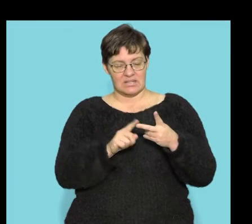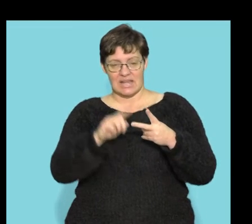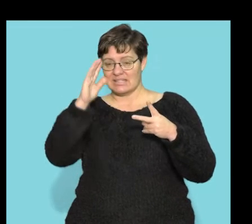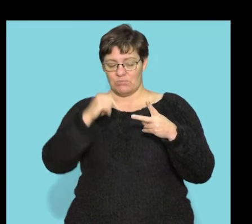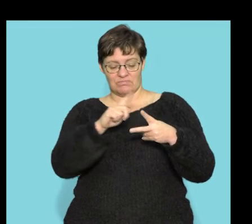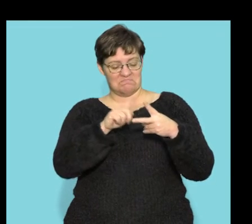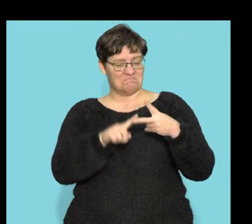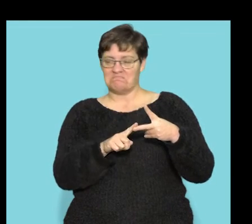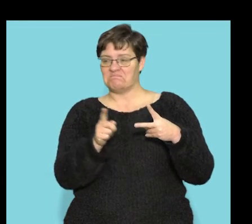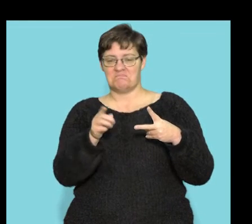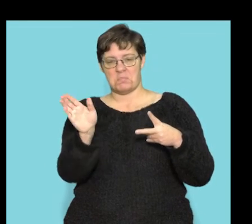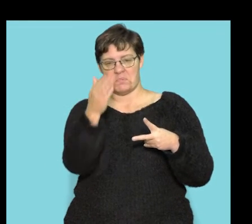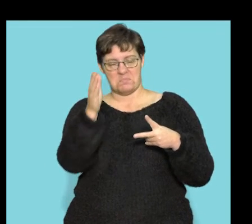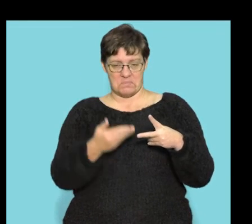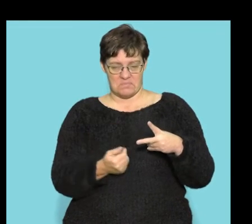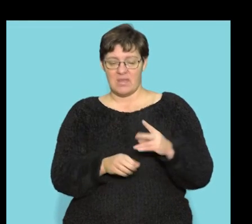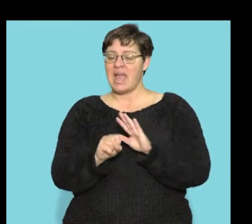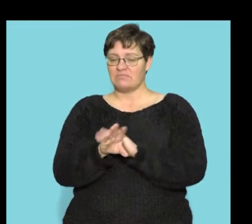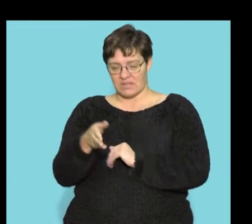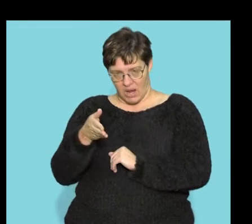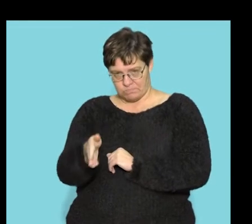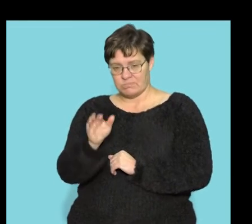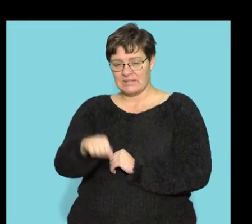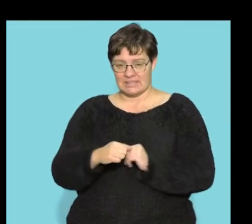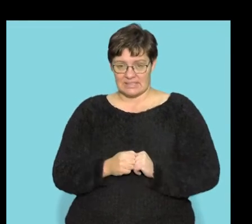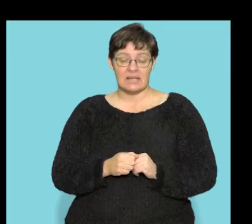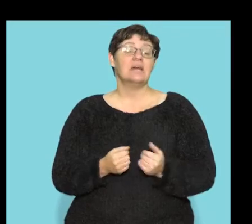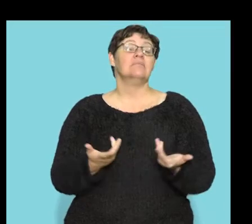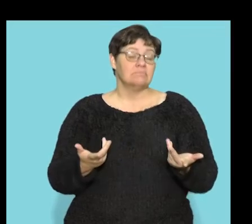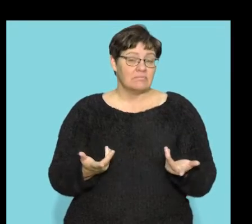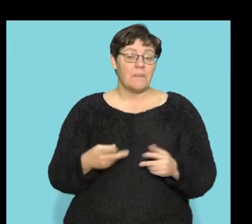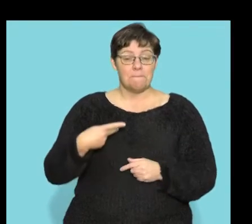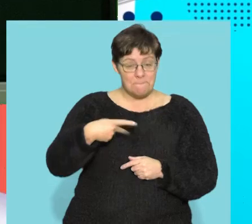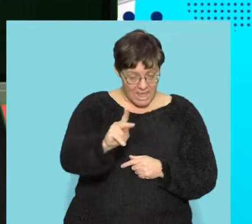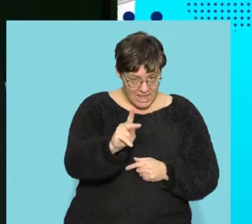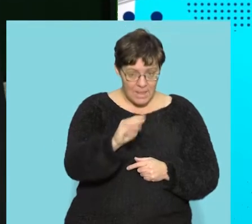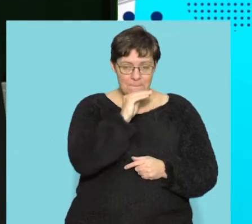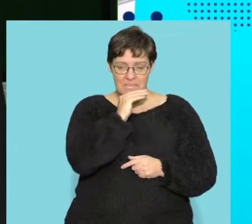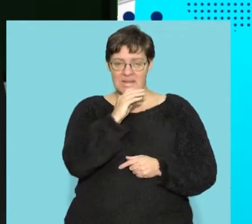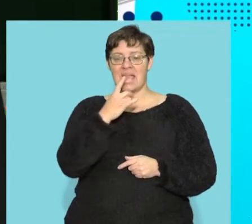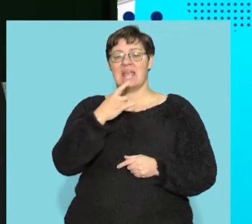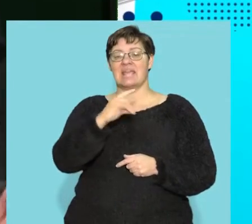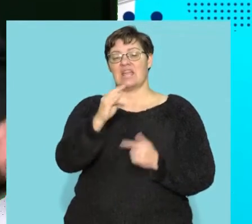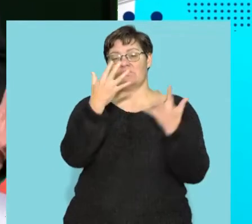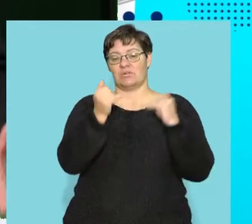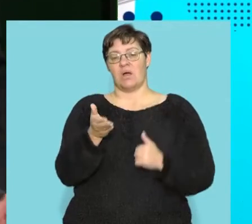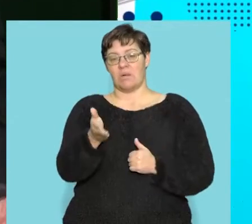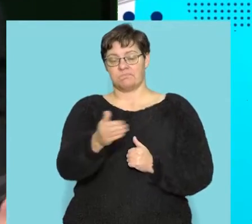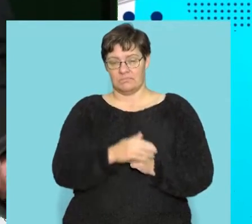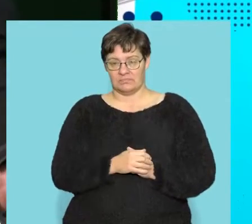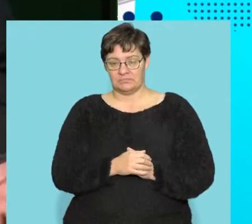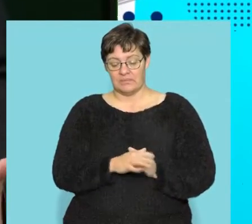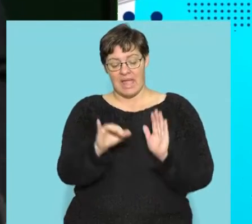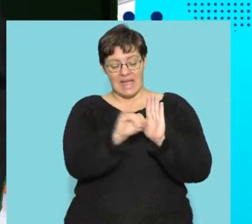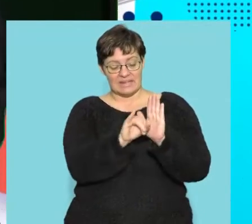depreciation is the next one. Advertising, yes. If it was paid for, it would appear in my cash budget. Okay, so I've identified